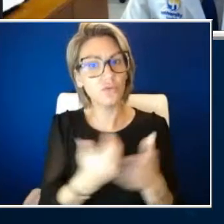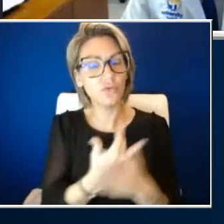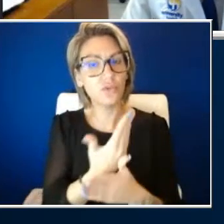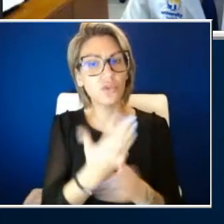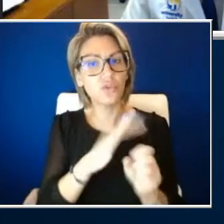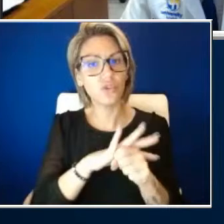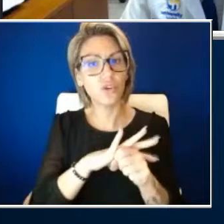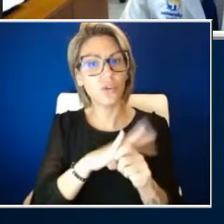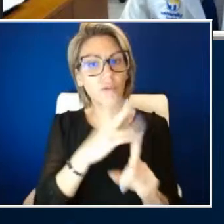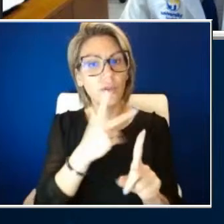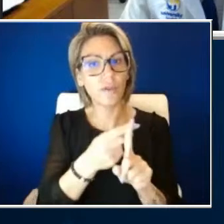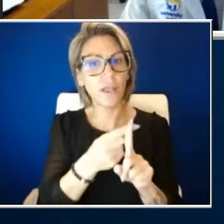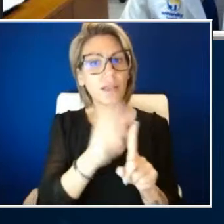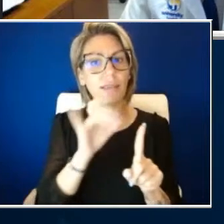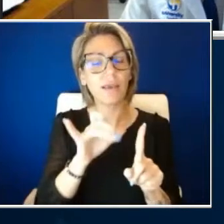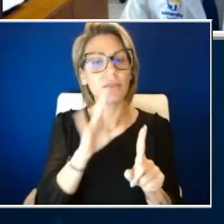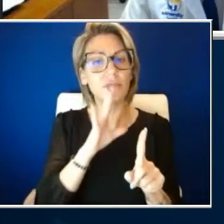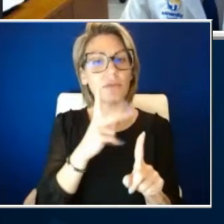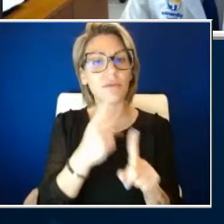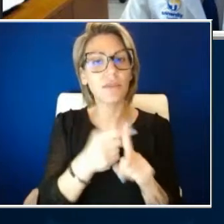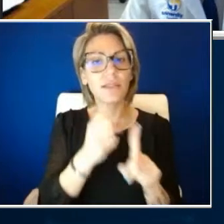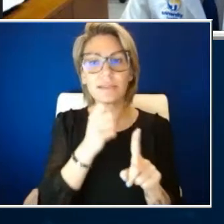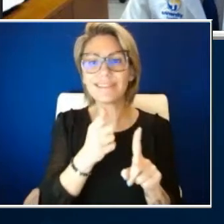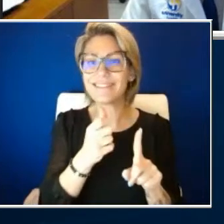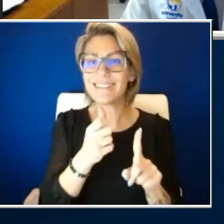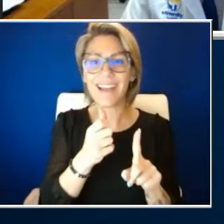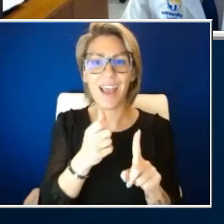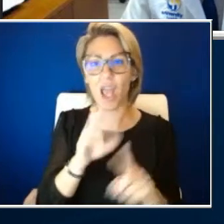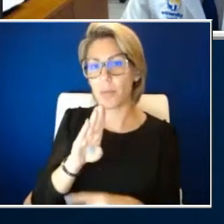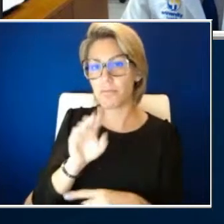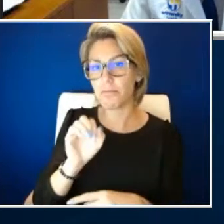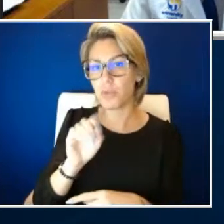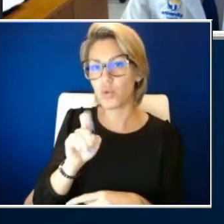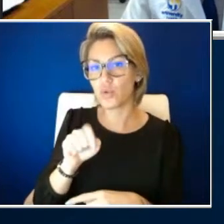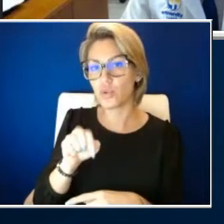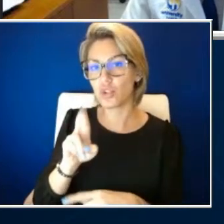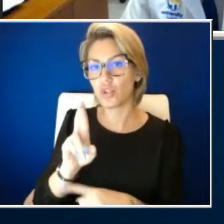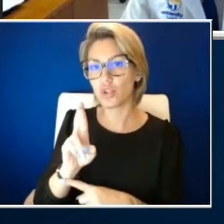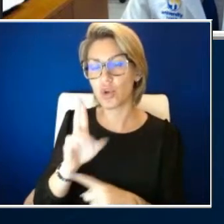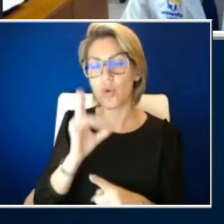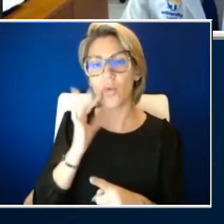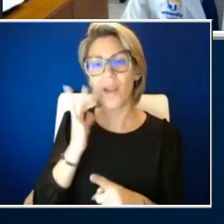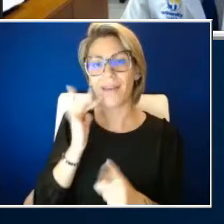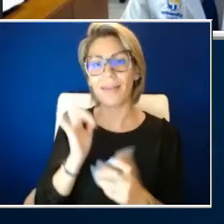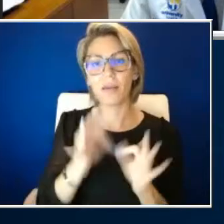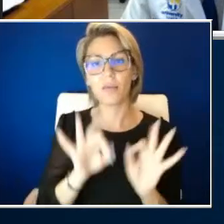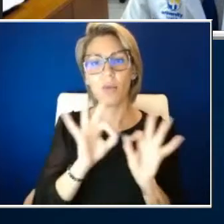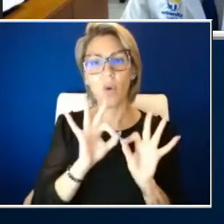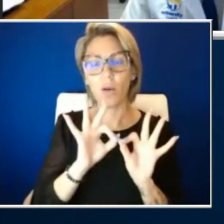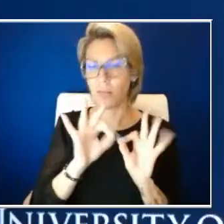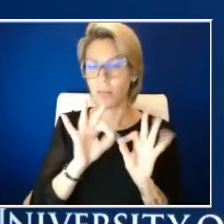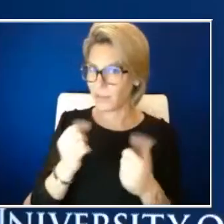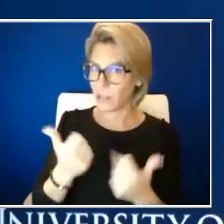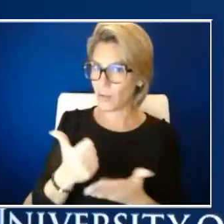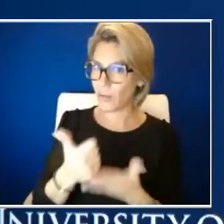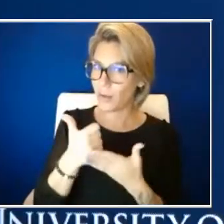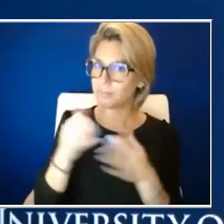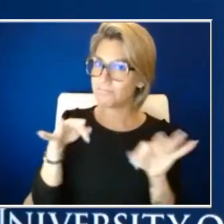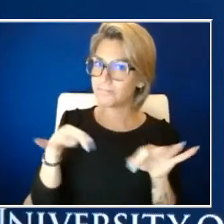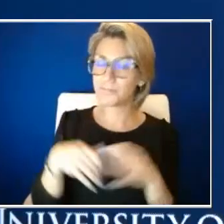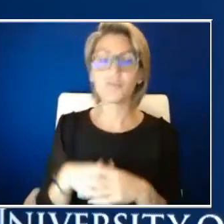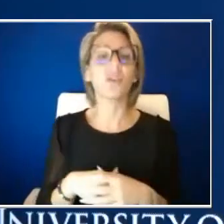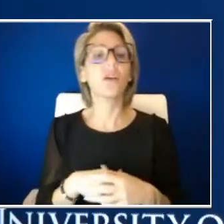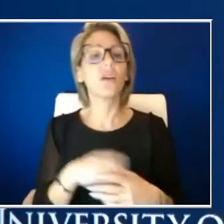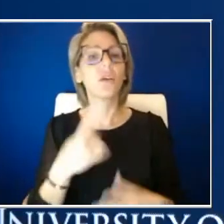are vaccines, not just boosters. Now, tell us why that's significant. Hawkeye, help us out here. Yeah, I think we have to understand they're